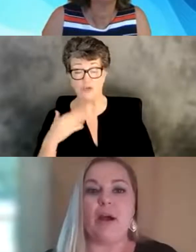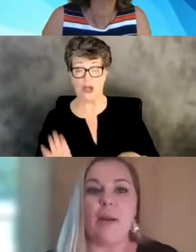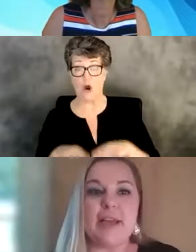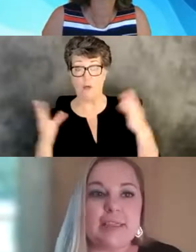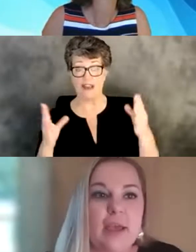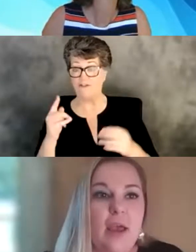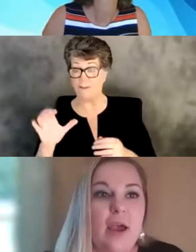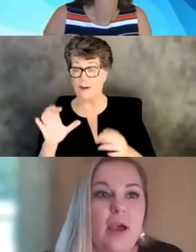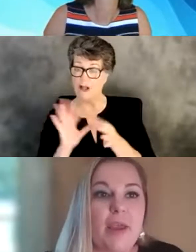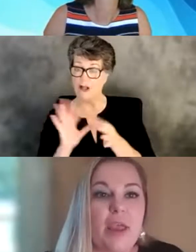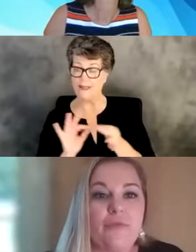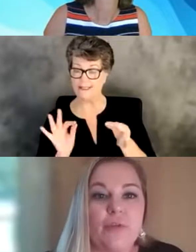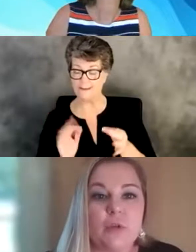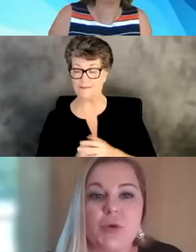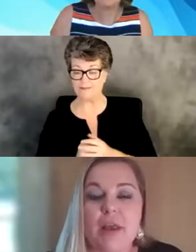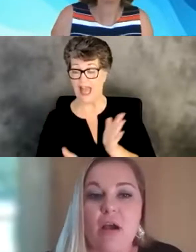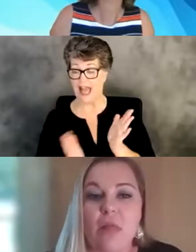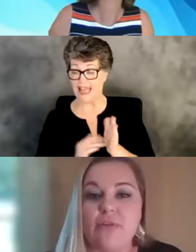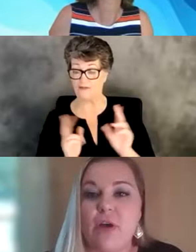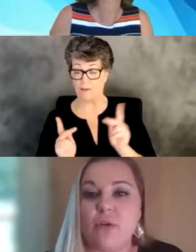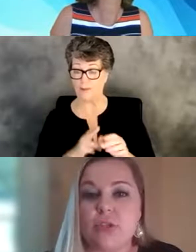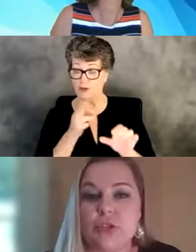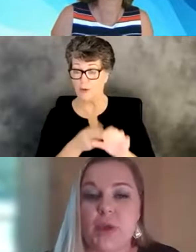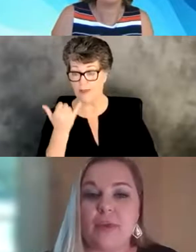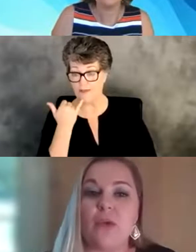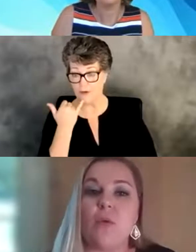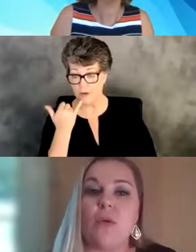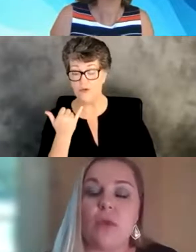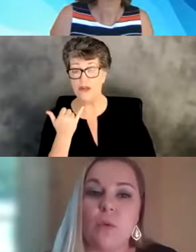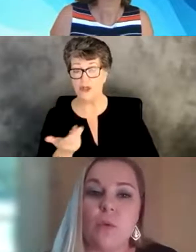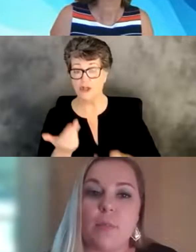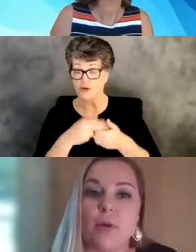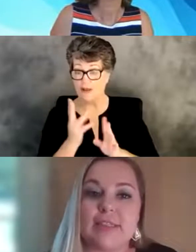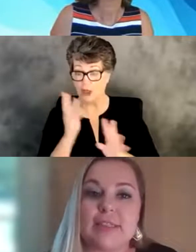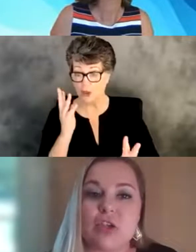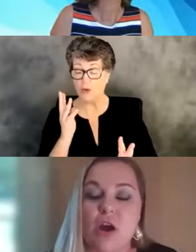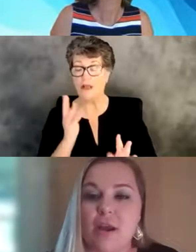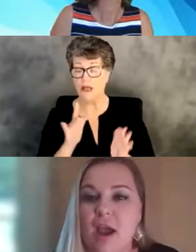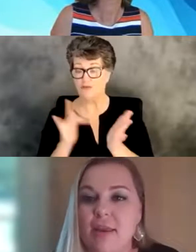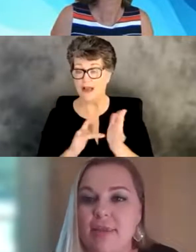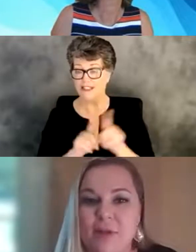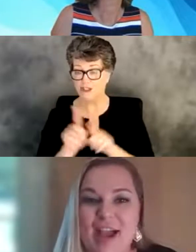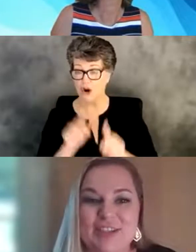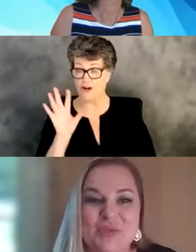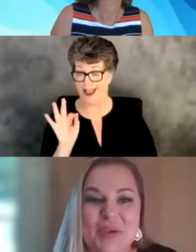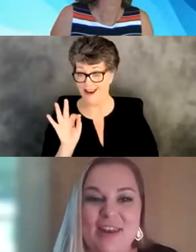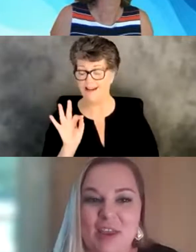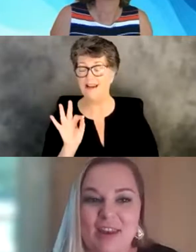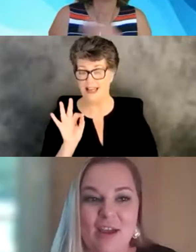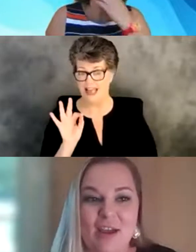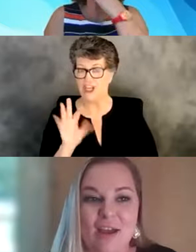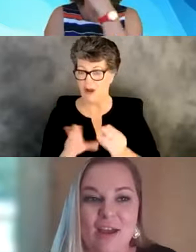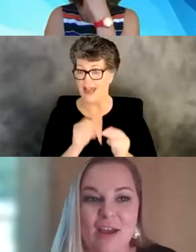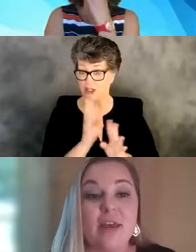public comment. Again, for folks joining on the phone, to join the queue, you would want to press *9. That will add you in and we